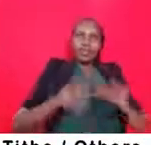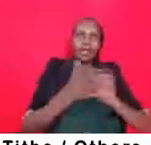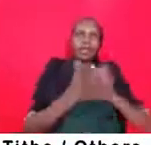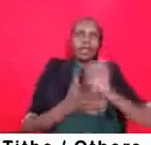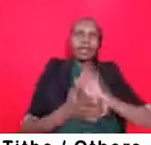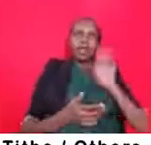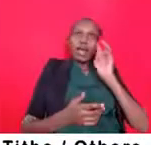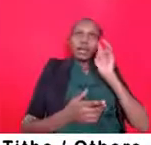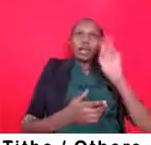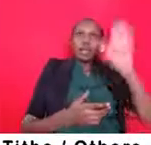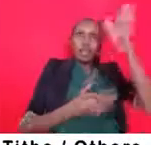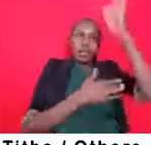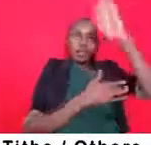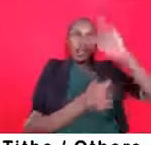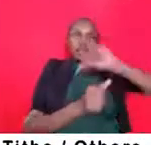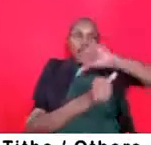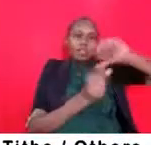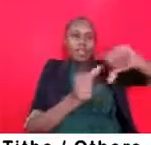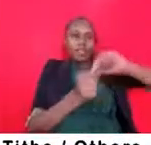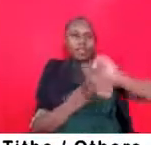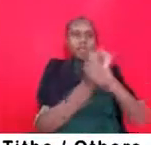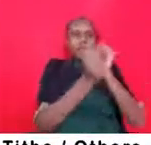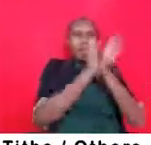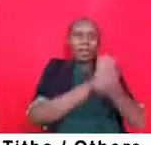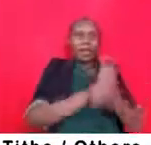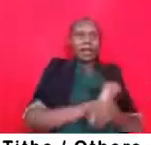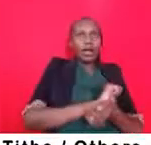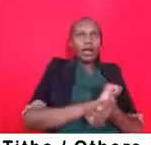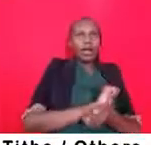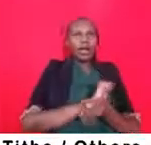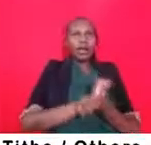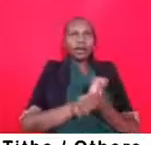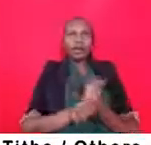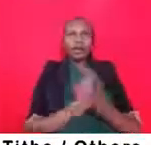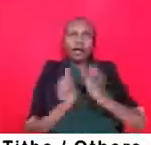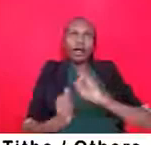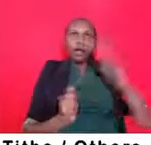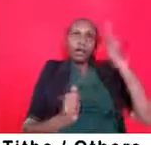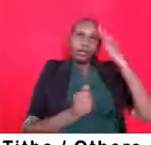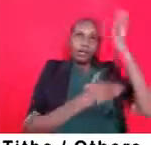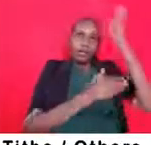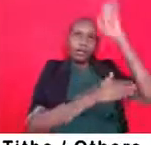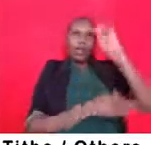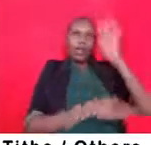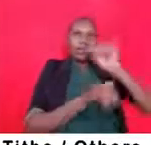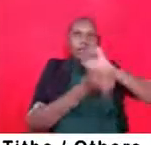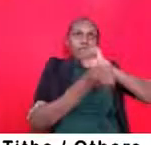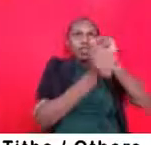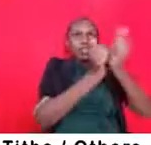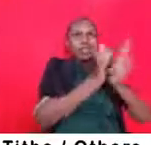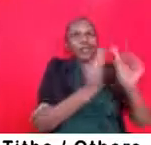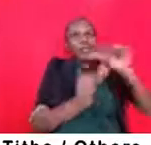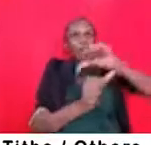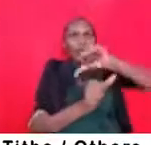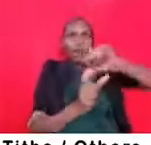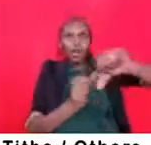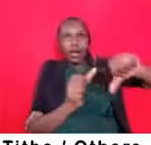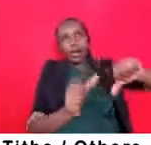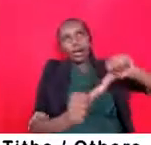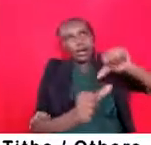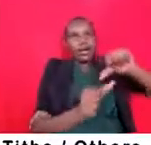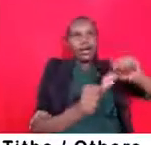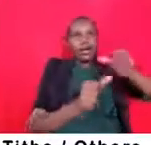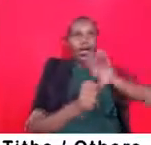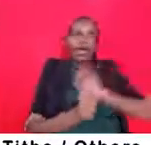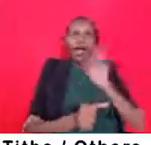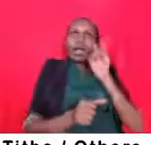in my life that I have seen my God turn it around. Let's go one more time. I know. I know my God will turn it